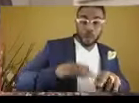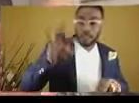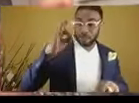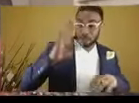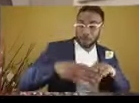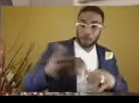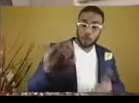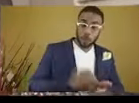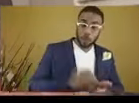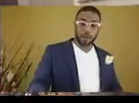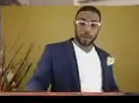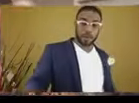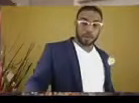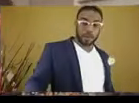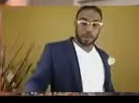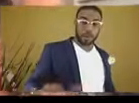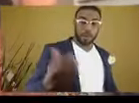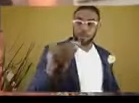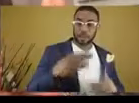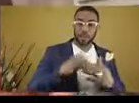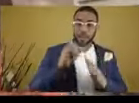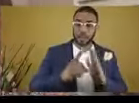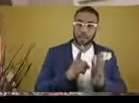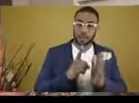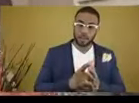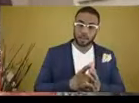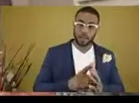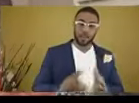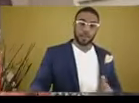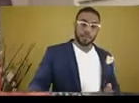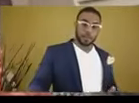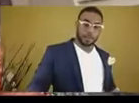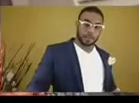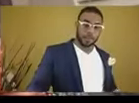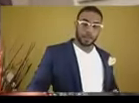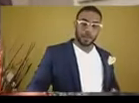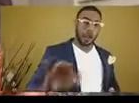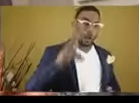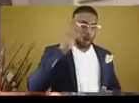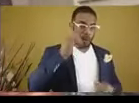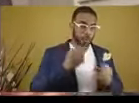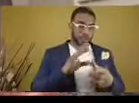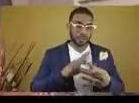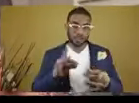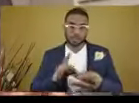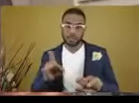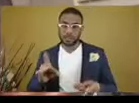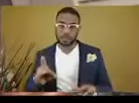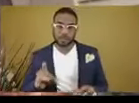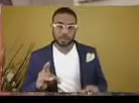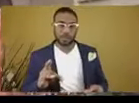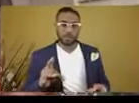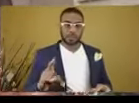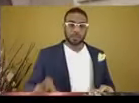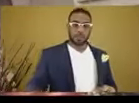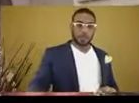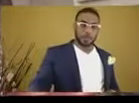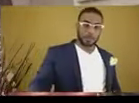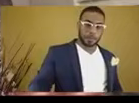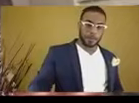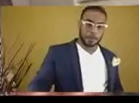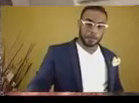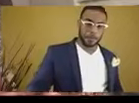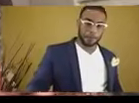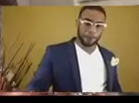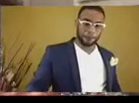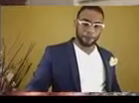wage to $15 an hour. I've already heard the streets are saying that, members of the, or people who claim to